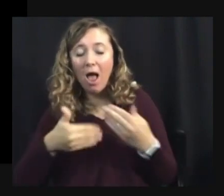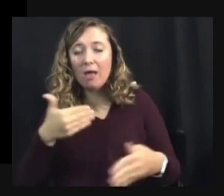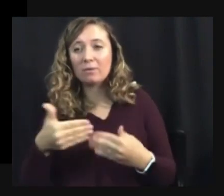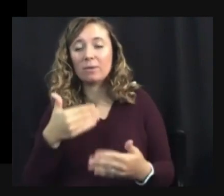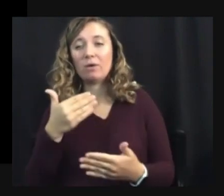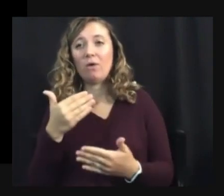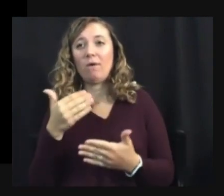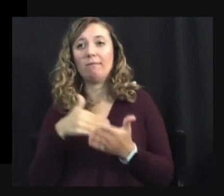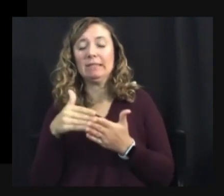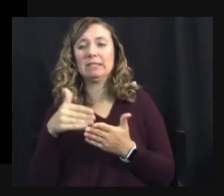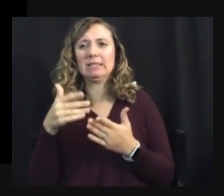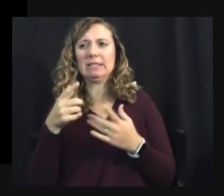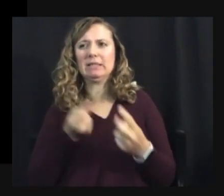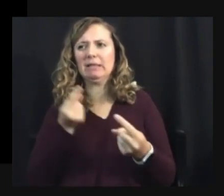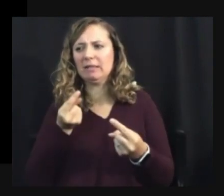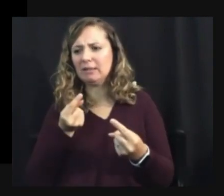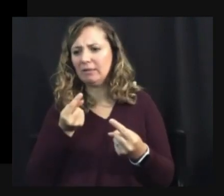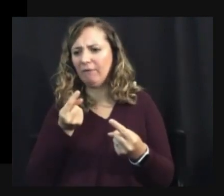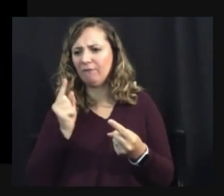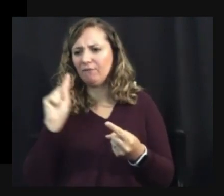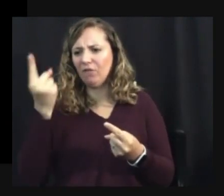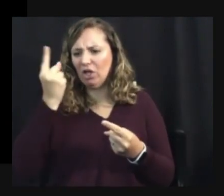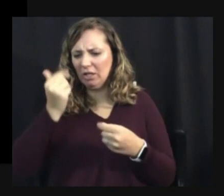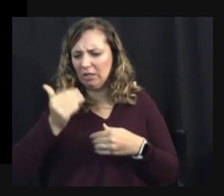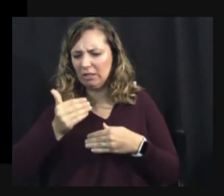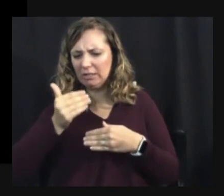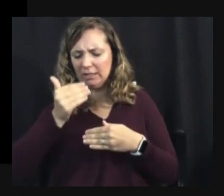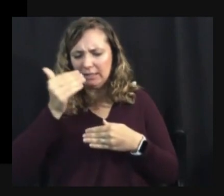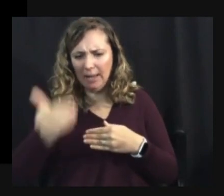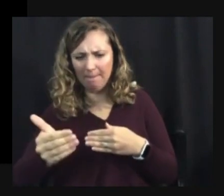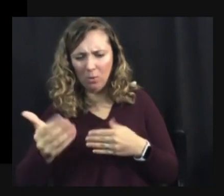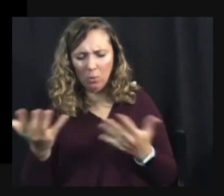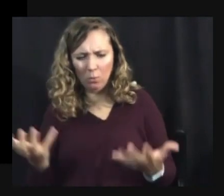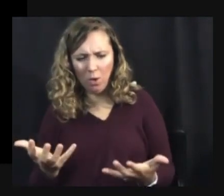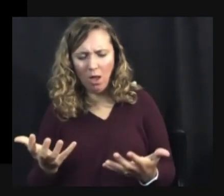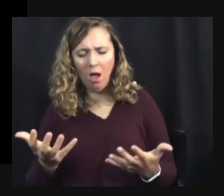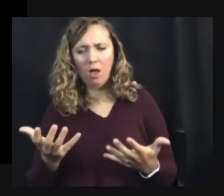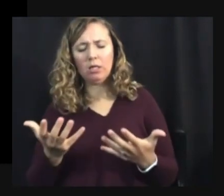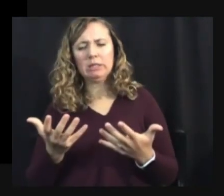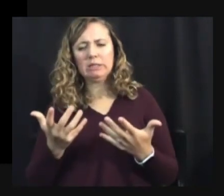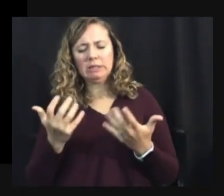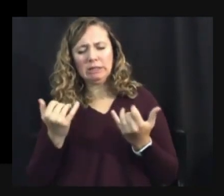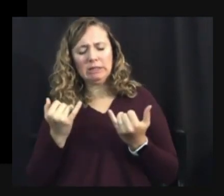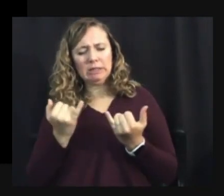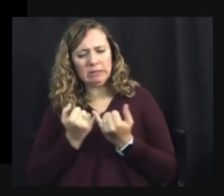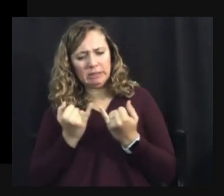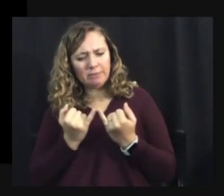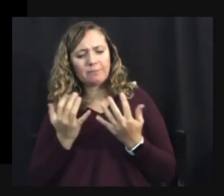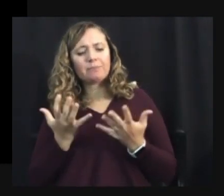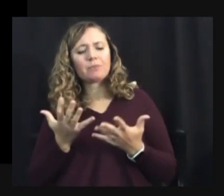to just know what is the first step, one small step that I have to do, all these